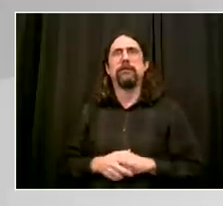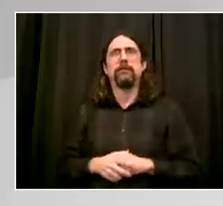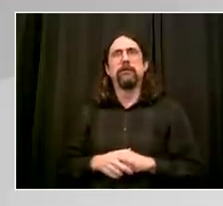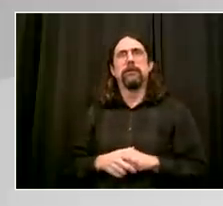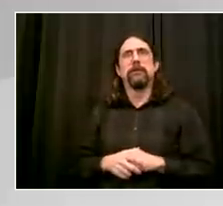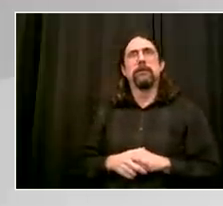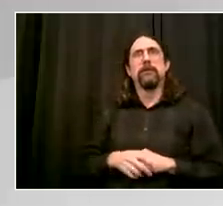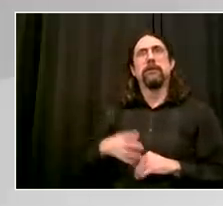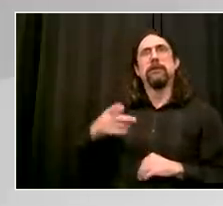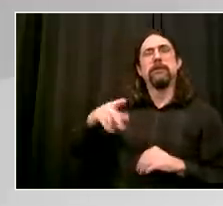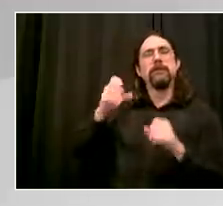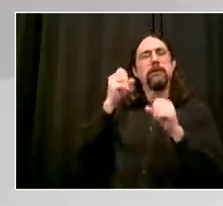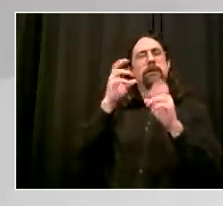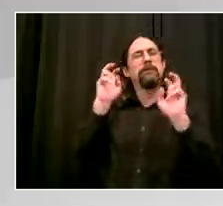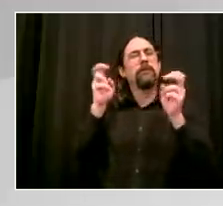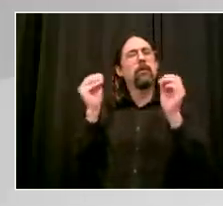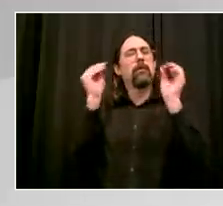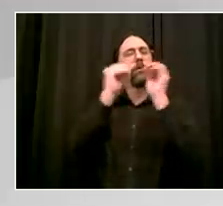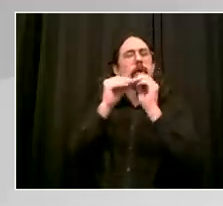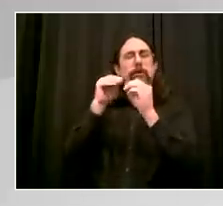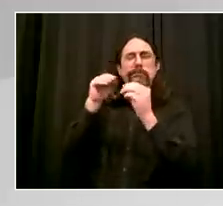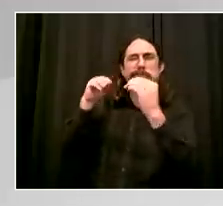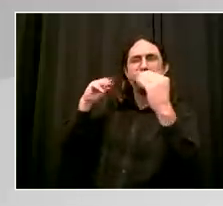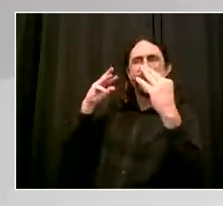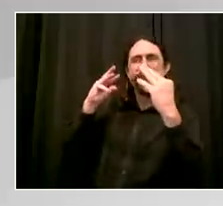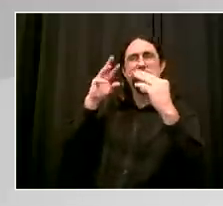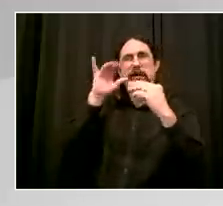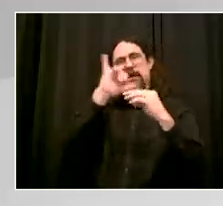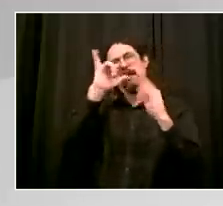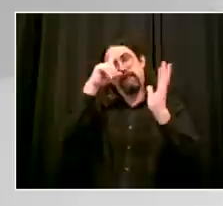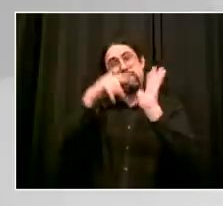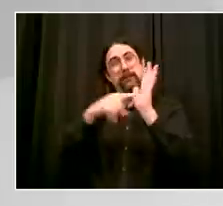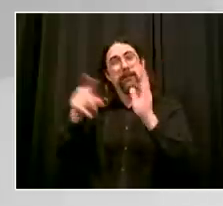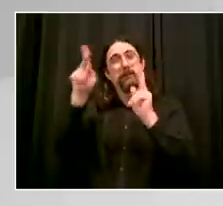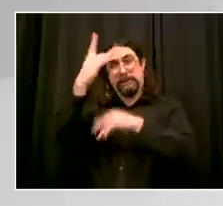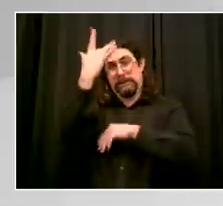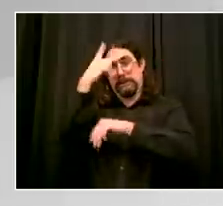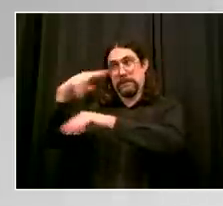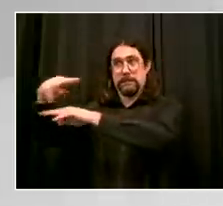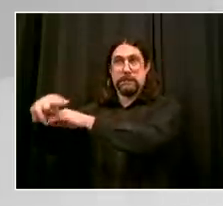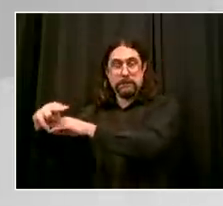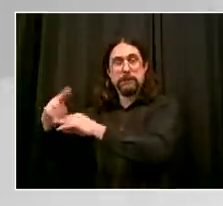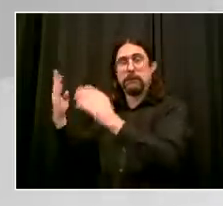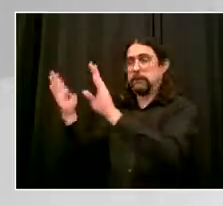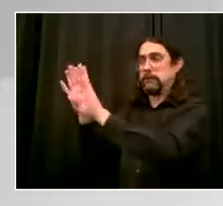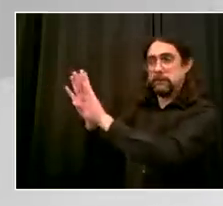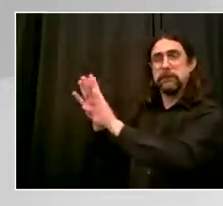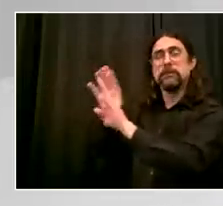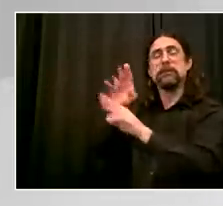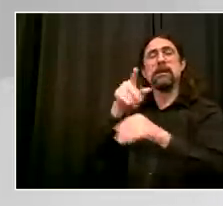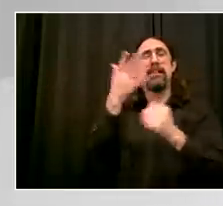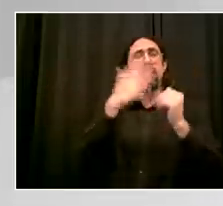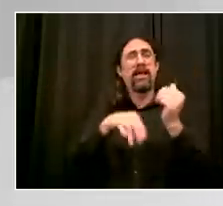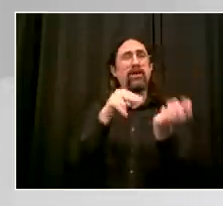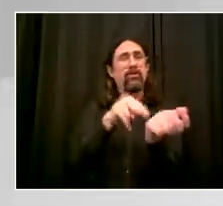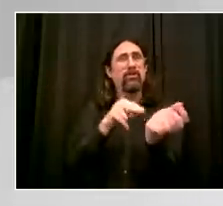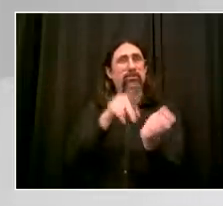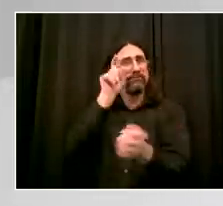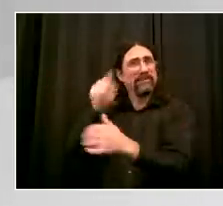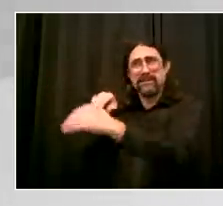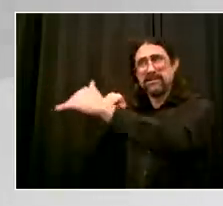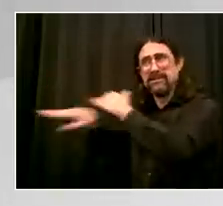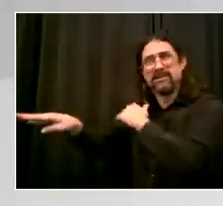at risk, we want to do so. We've learned a lot about how to take care of this disease,